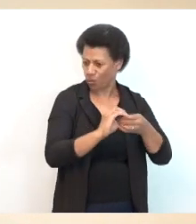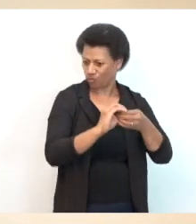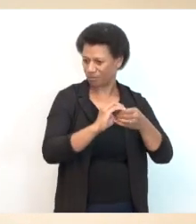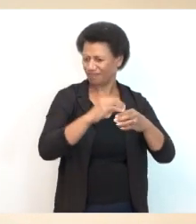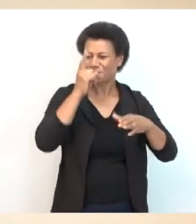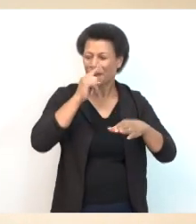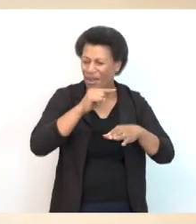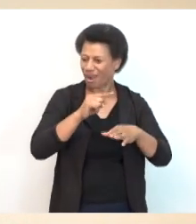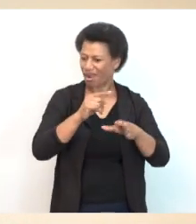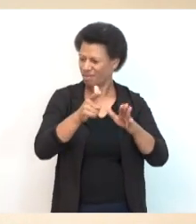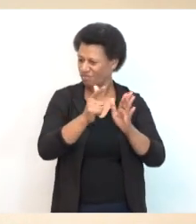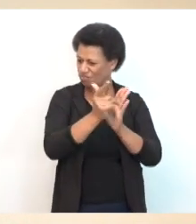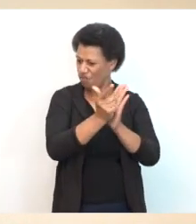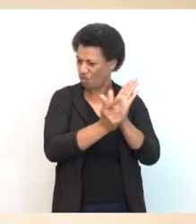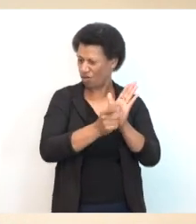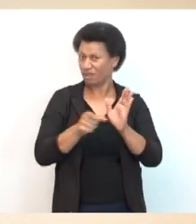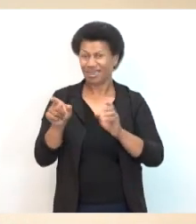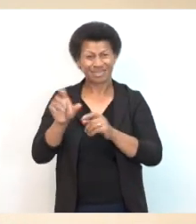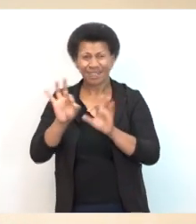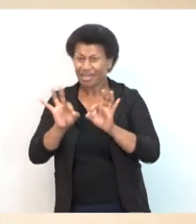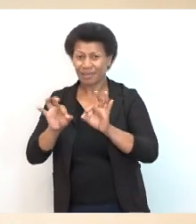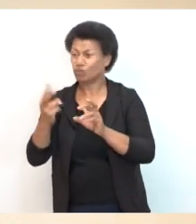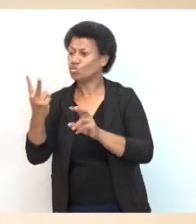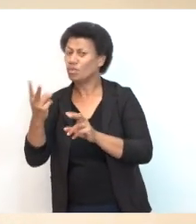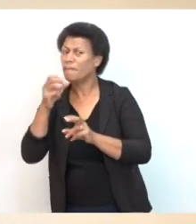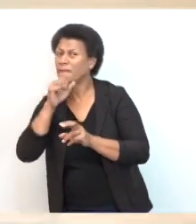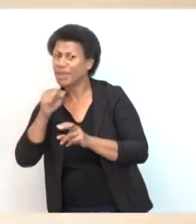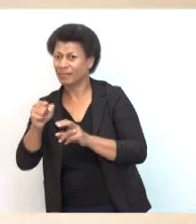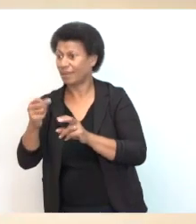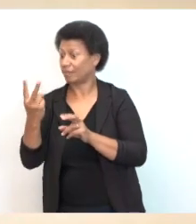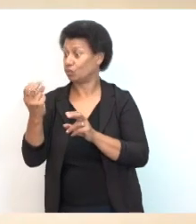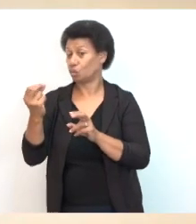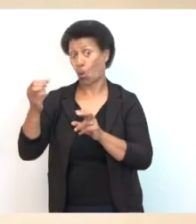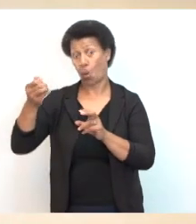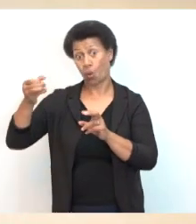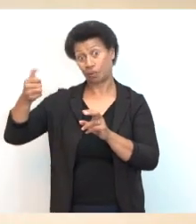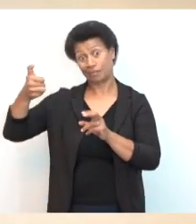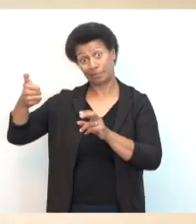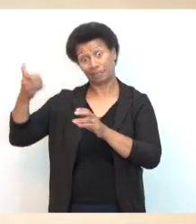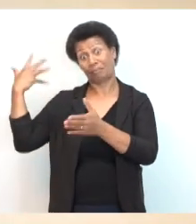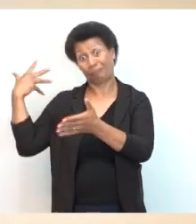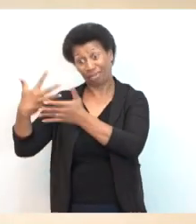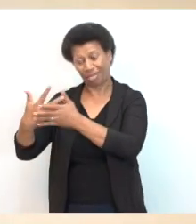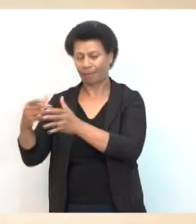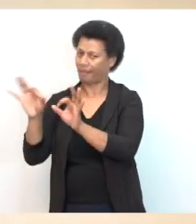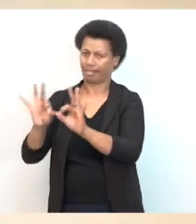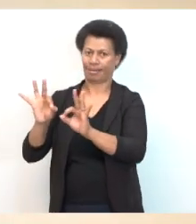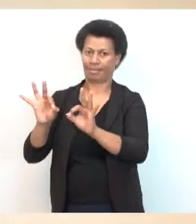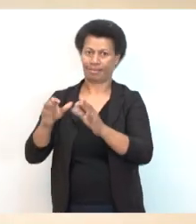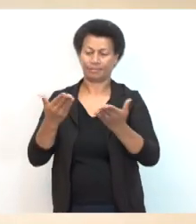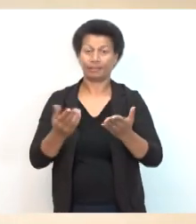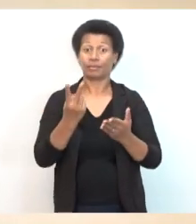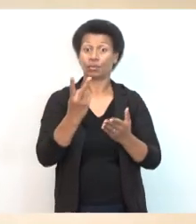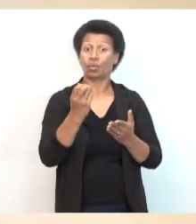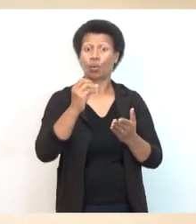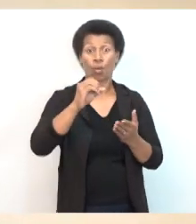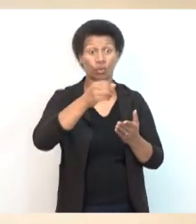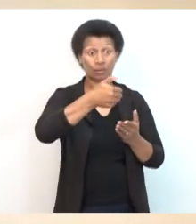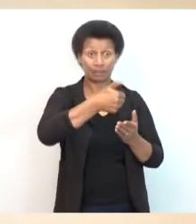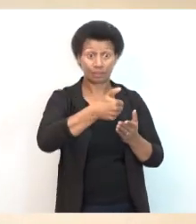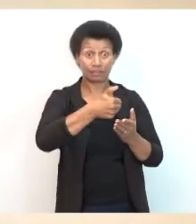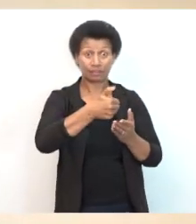government that ruled by fear since 2006. Under the 2013 Constitution, the people decide their